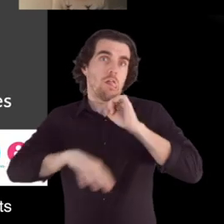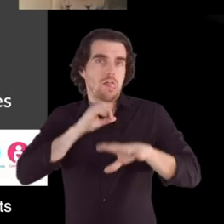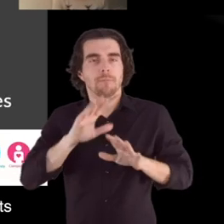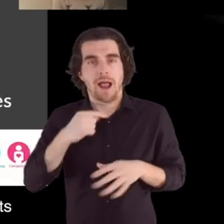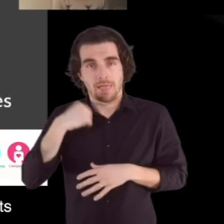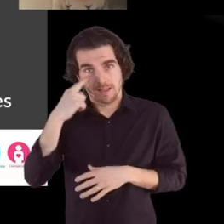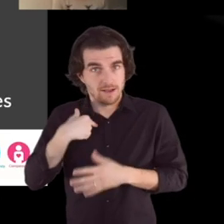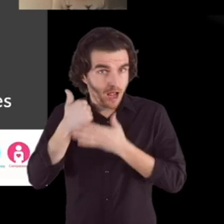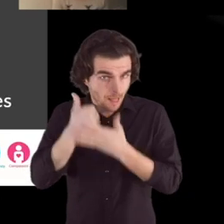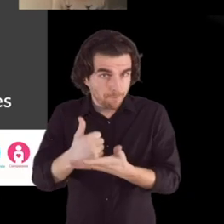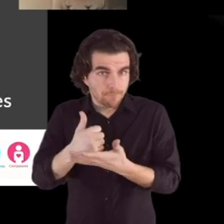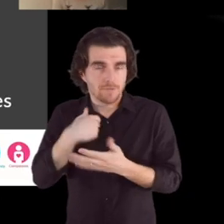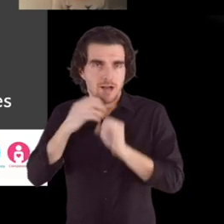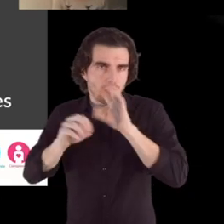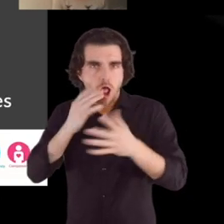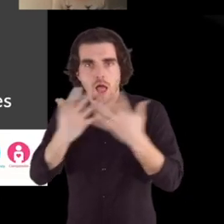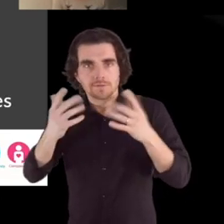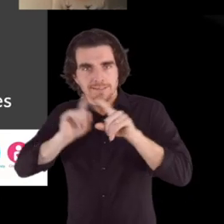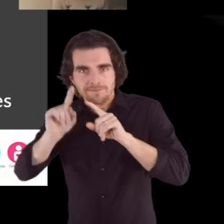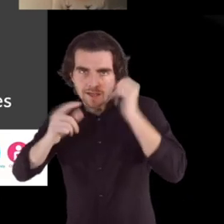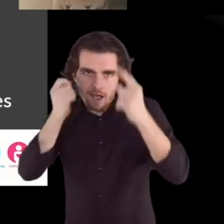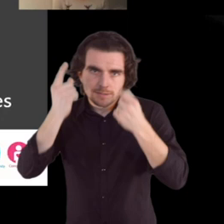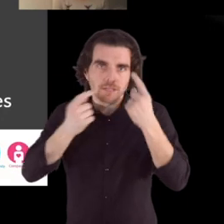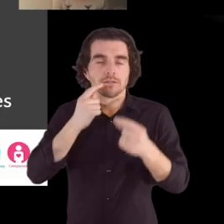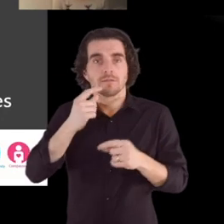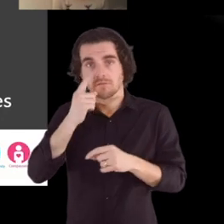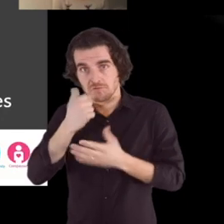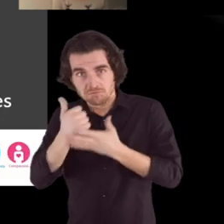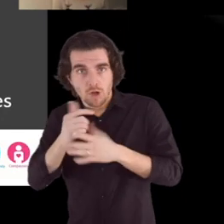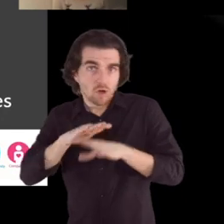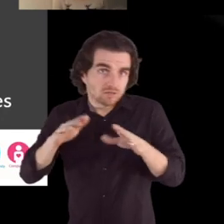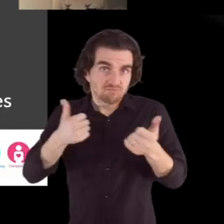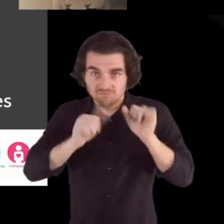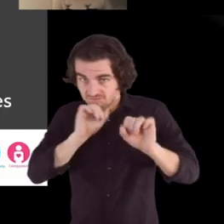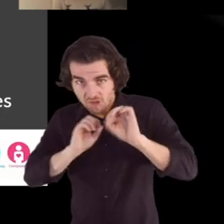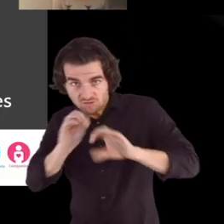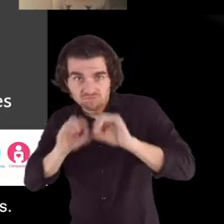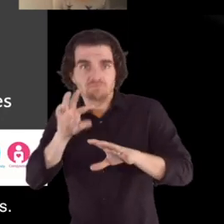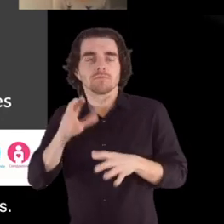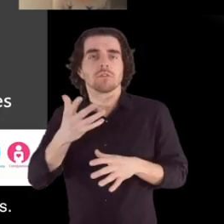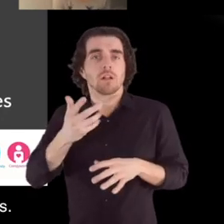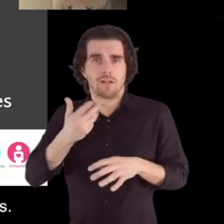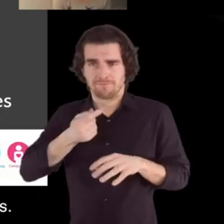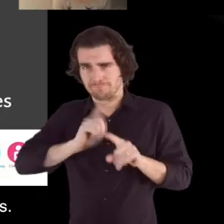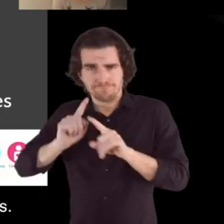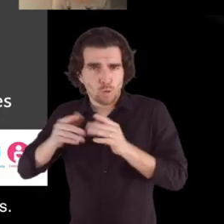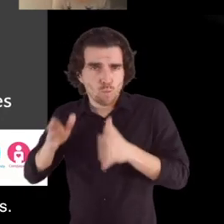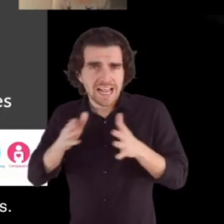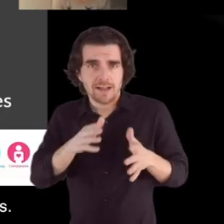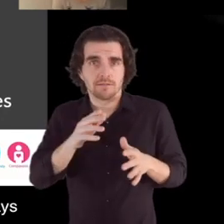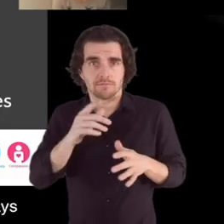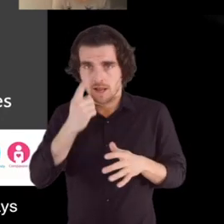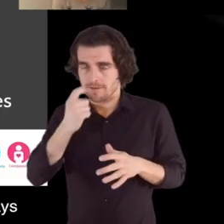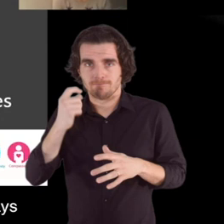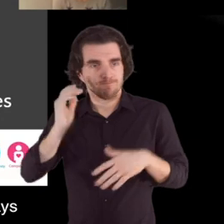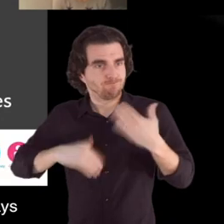know I'm throwing lots of ideas at you today, but I think I'm hoping, if we give you lots of kind of suggestions, one might jump at you and you can kind of try it out after this, because